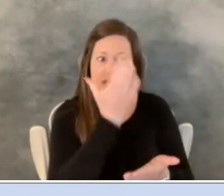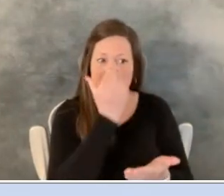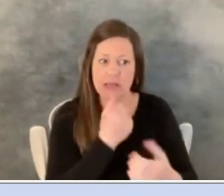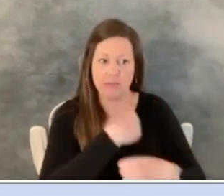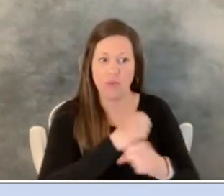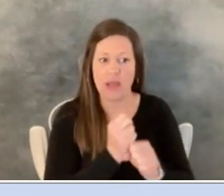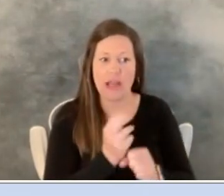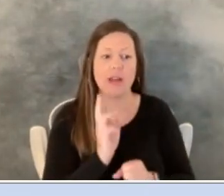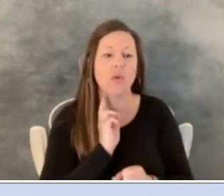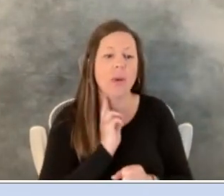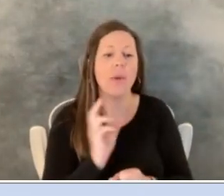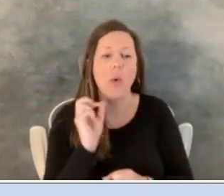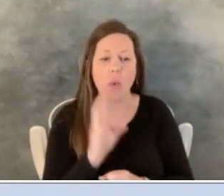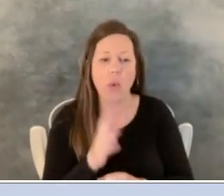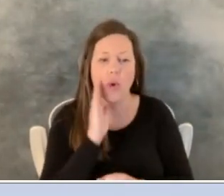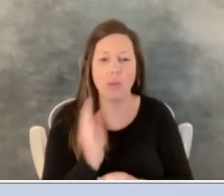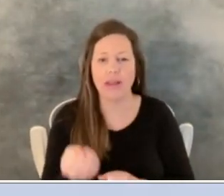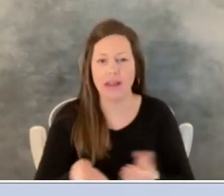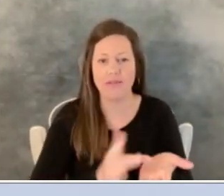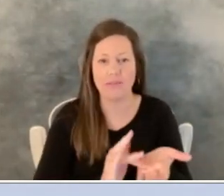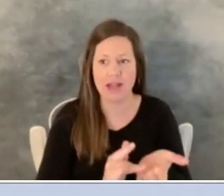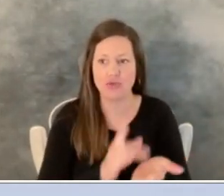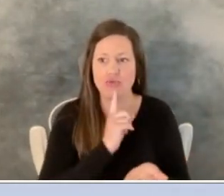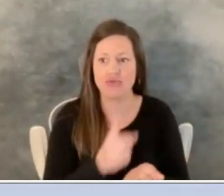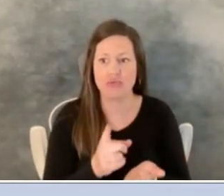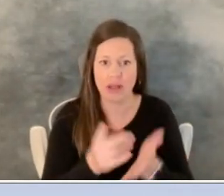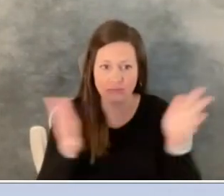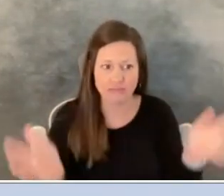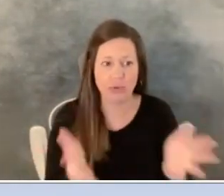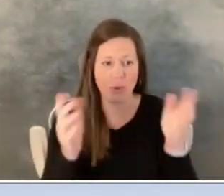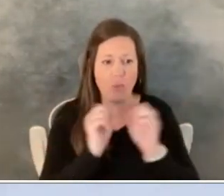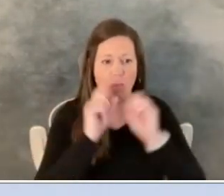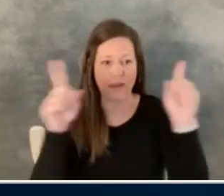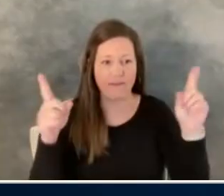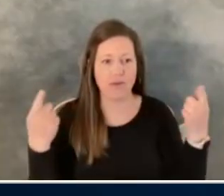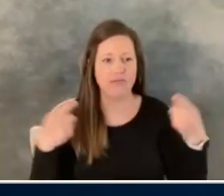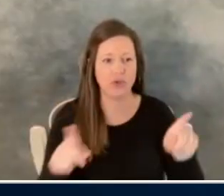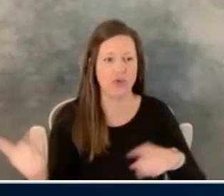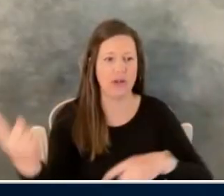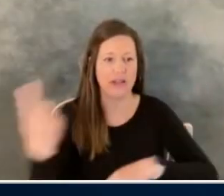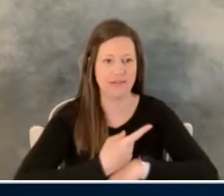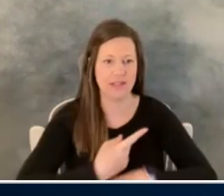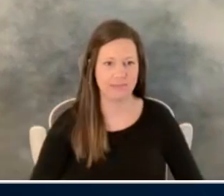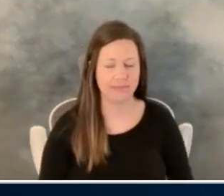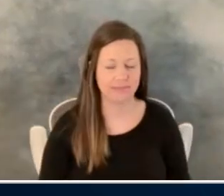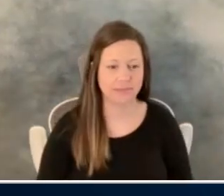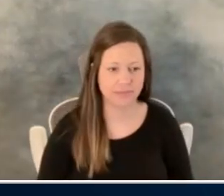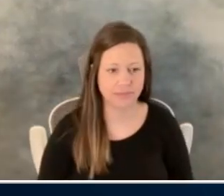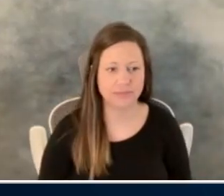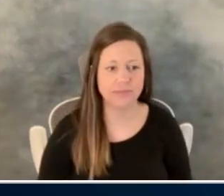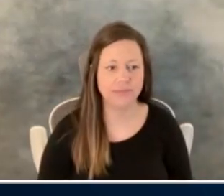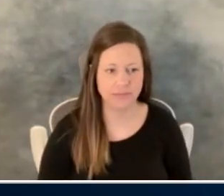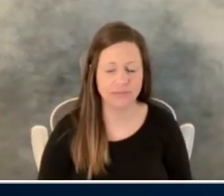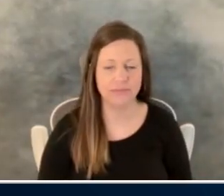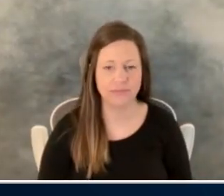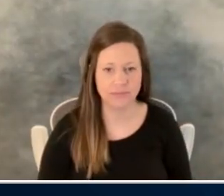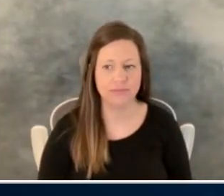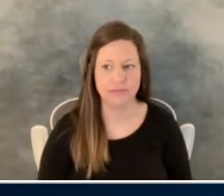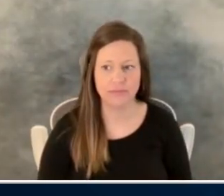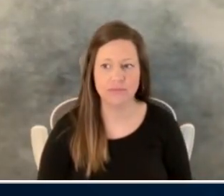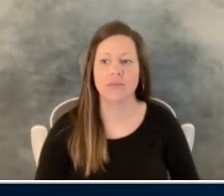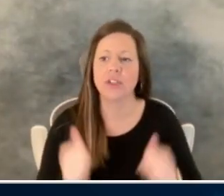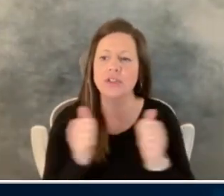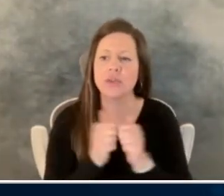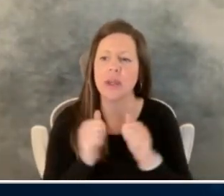or we give them medications that promote wakefulness during the daytime. So when it comes to consistency, we hear you've got